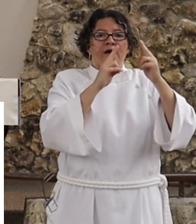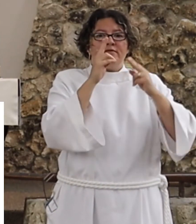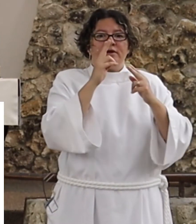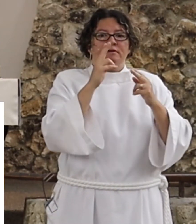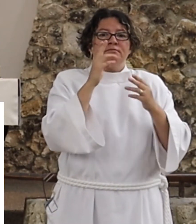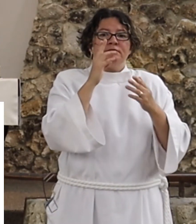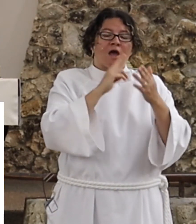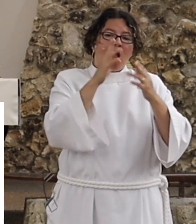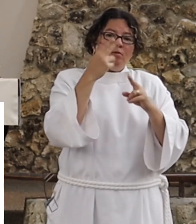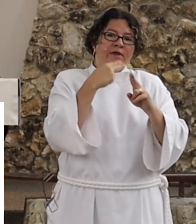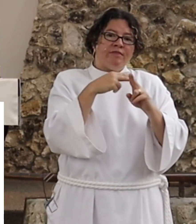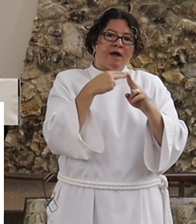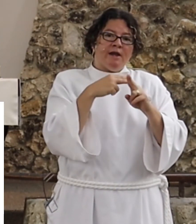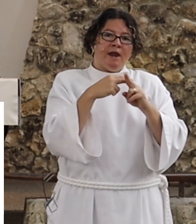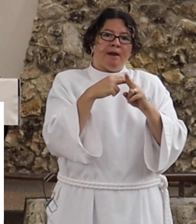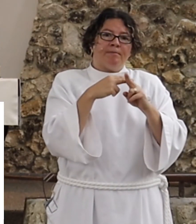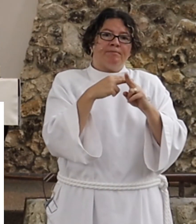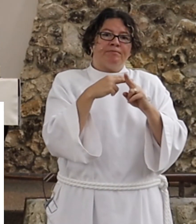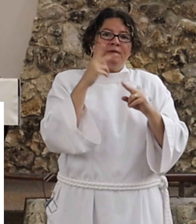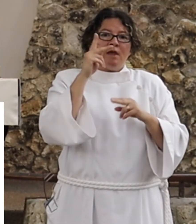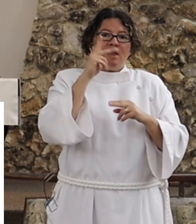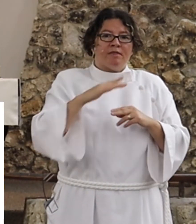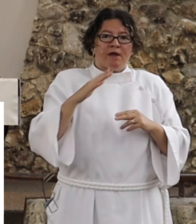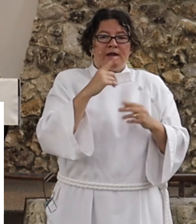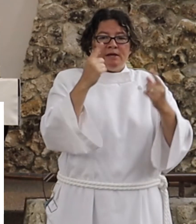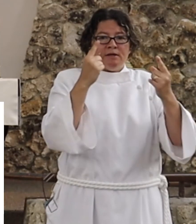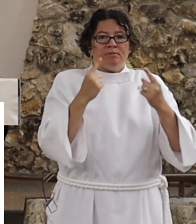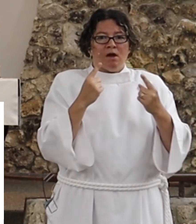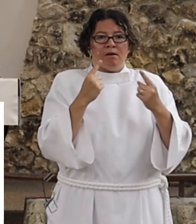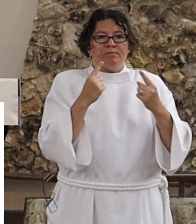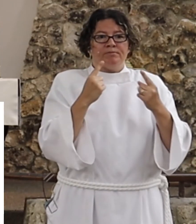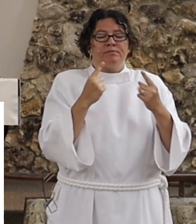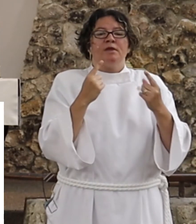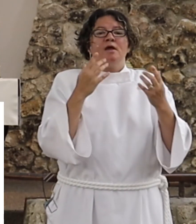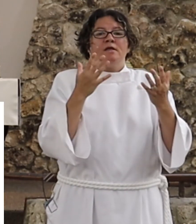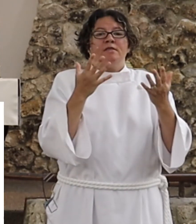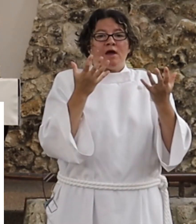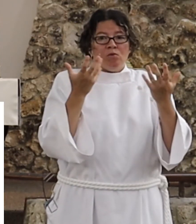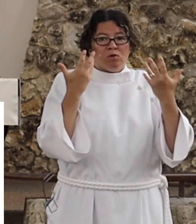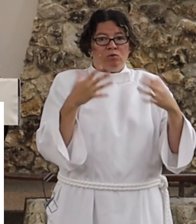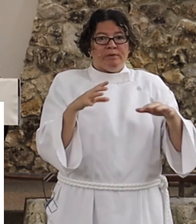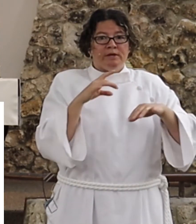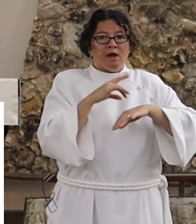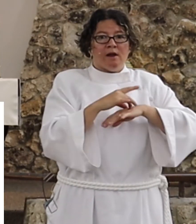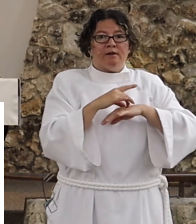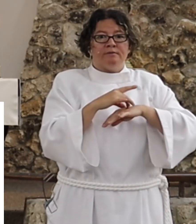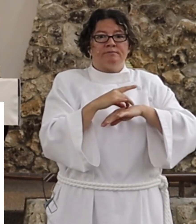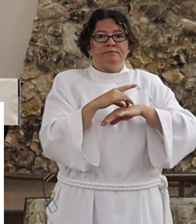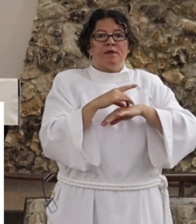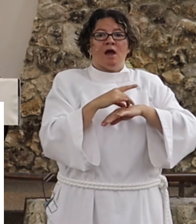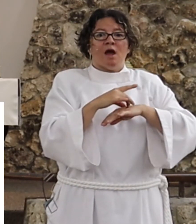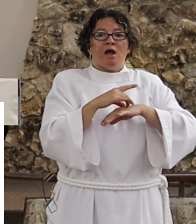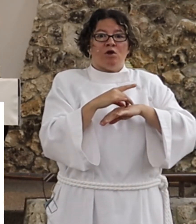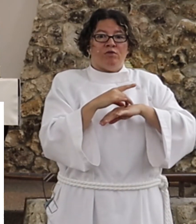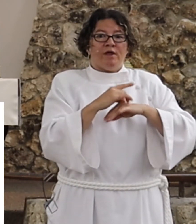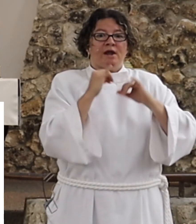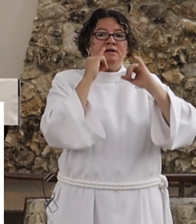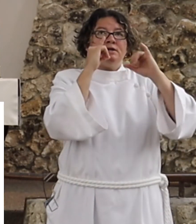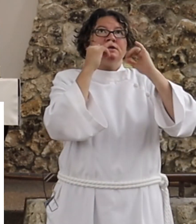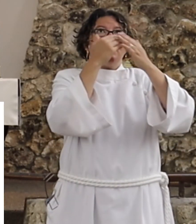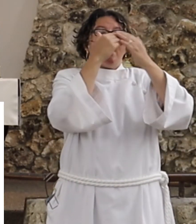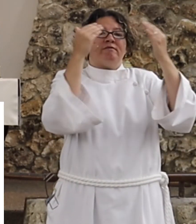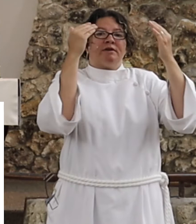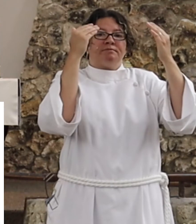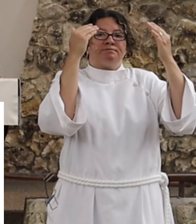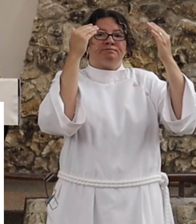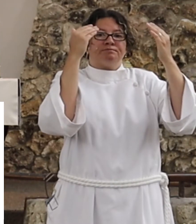in heaven, hallowed be thy name. Thy kingdom come, thy will be done, on earth as it